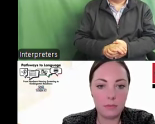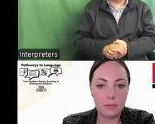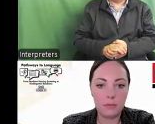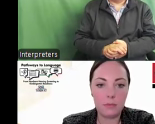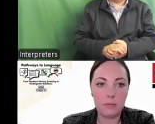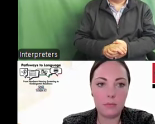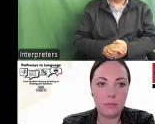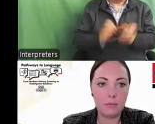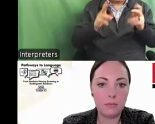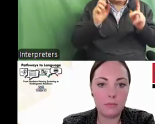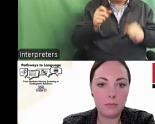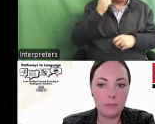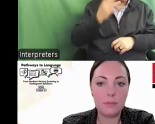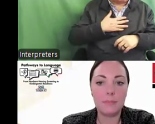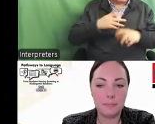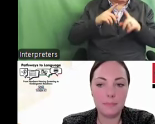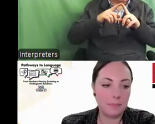All right, can you see my screen?